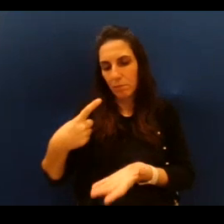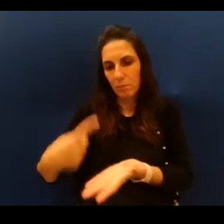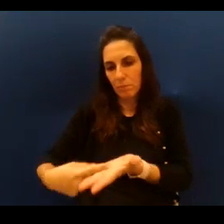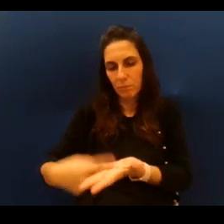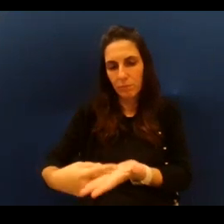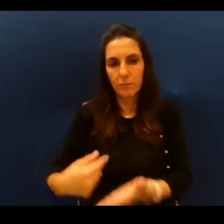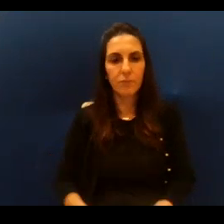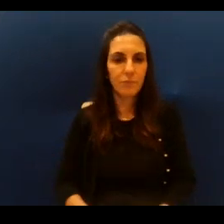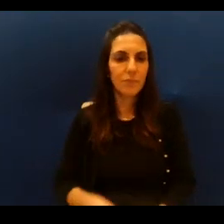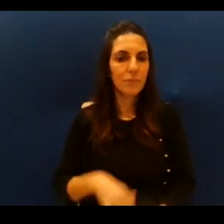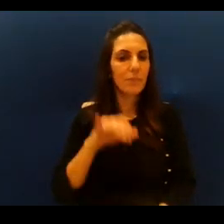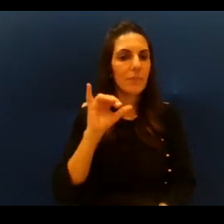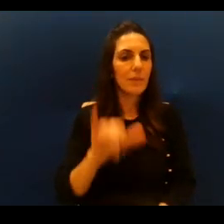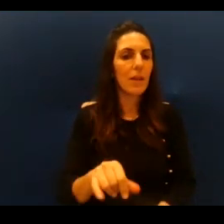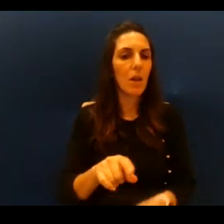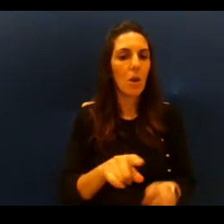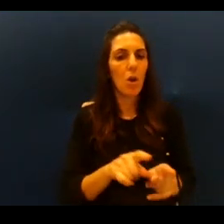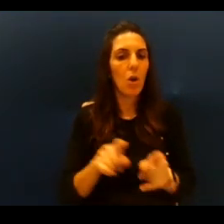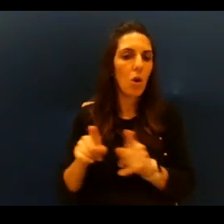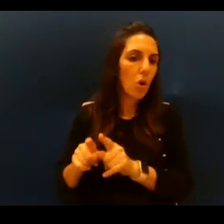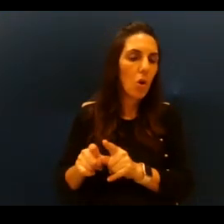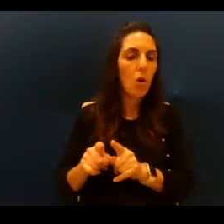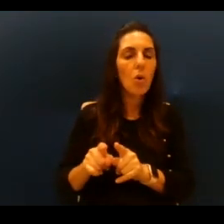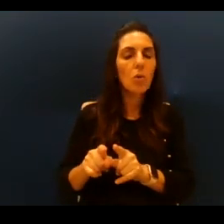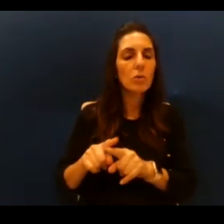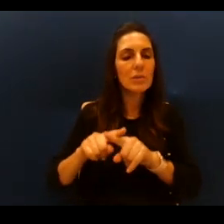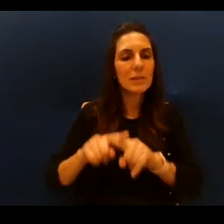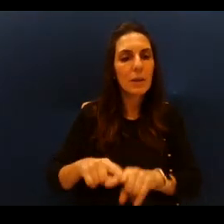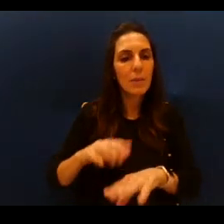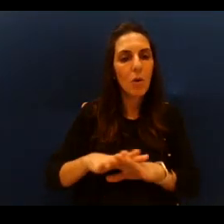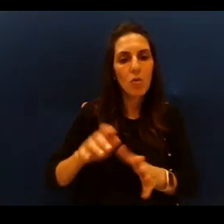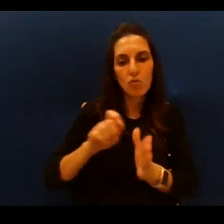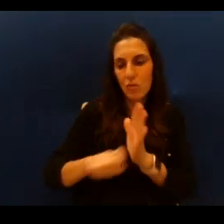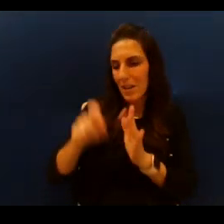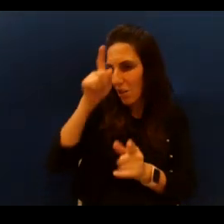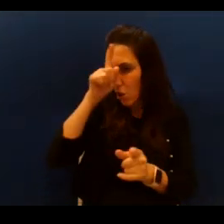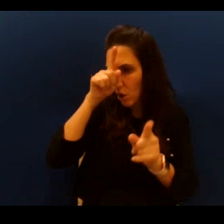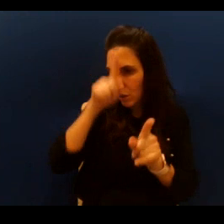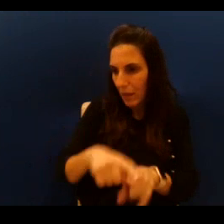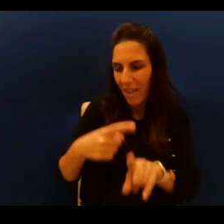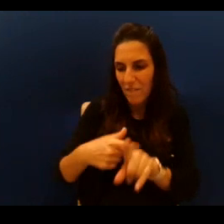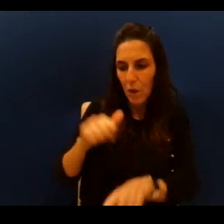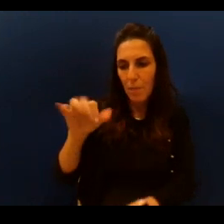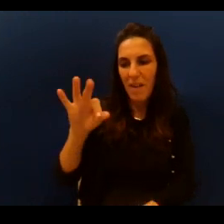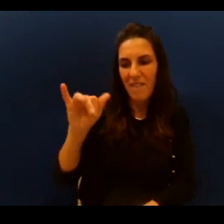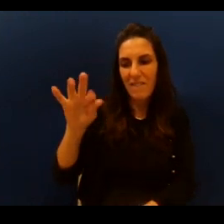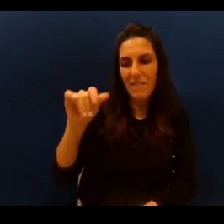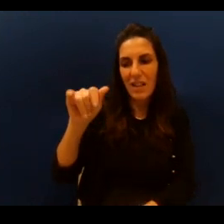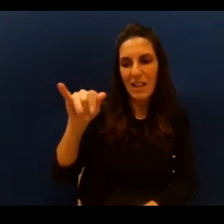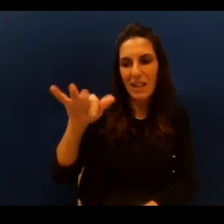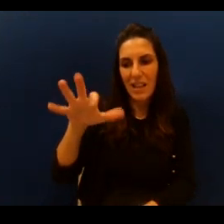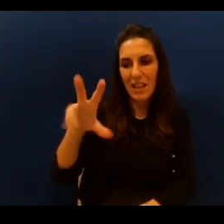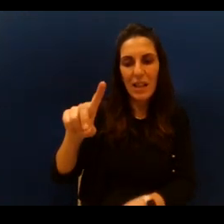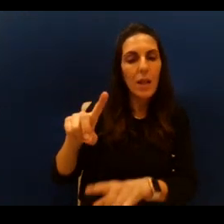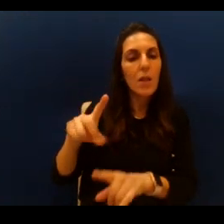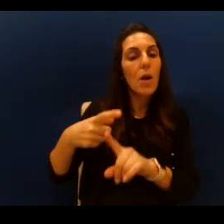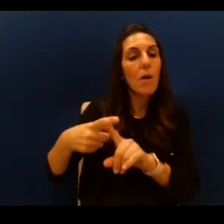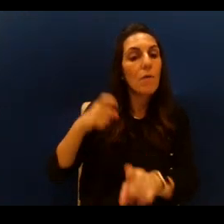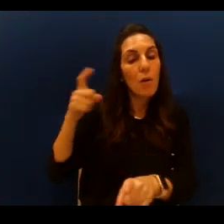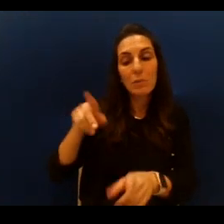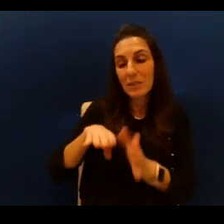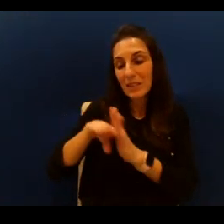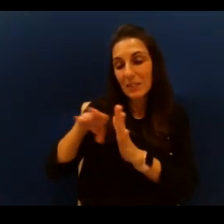So this is also predicated on having written consent from Affiliated, the developer for the Pierce,